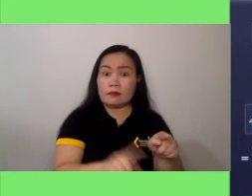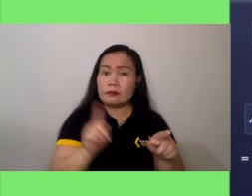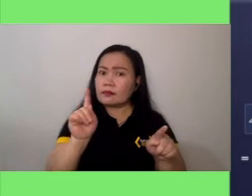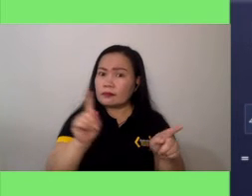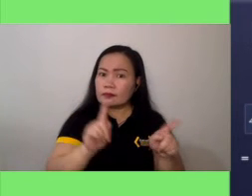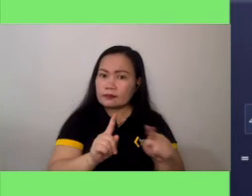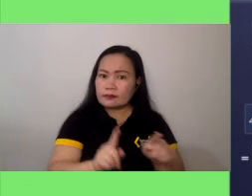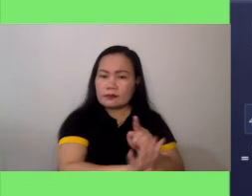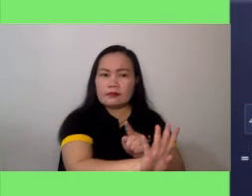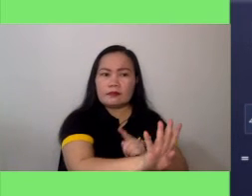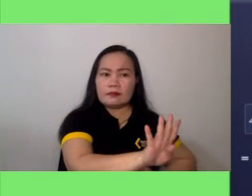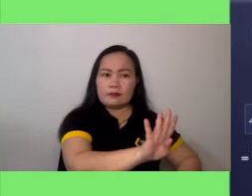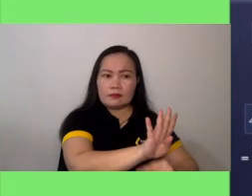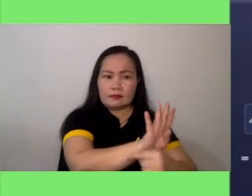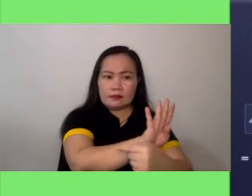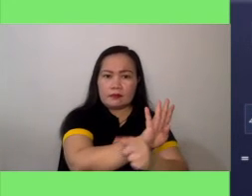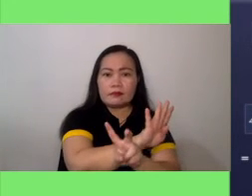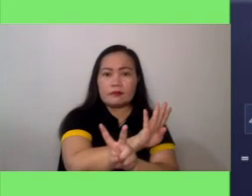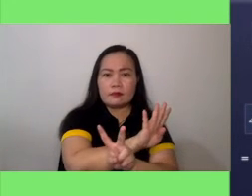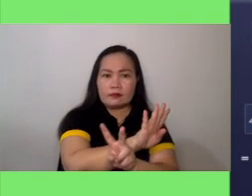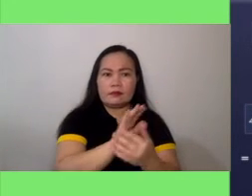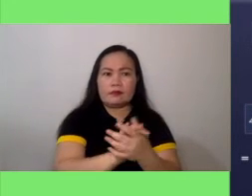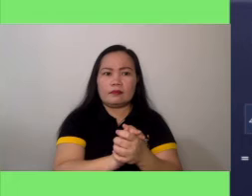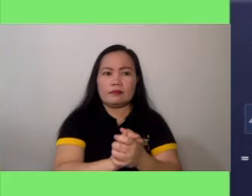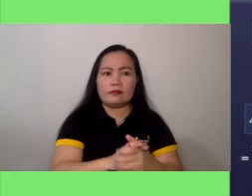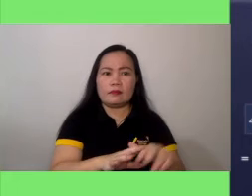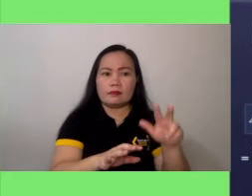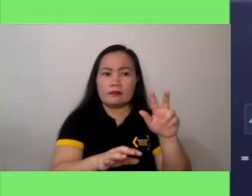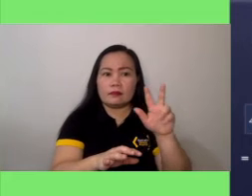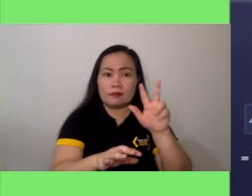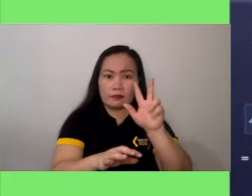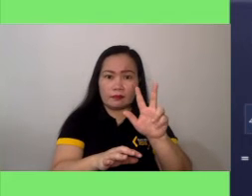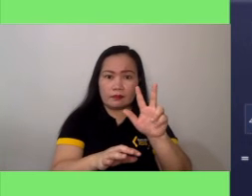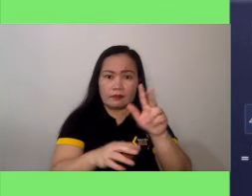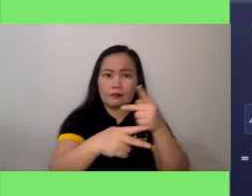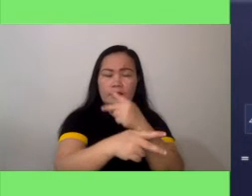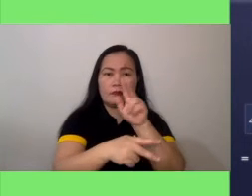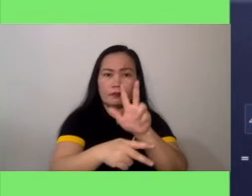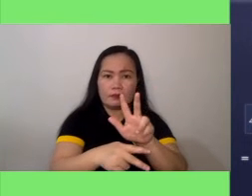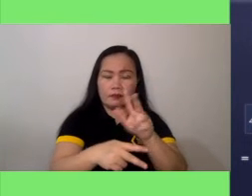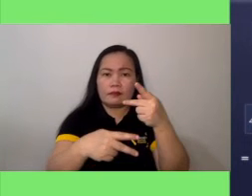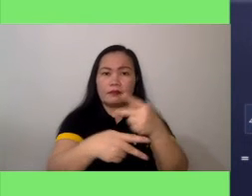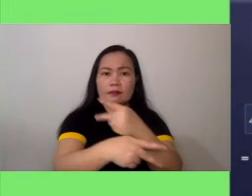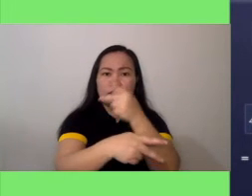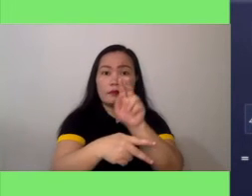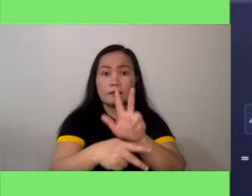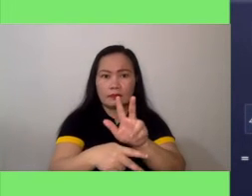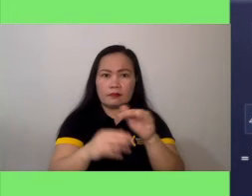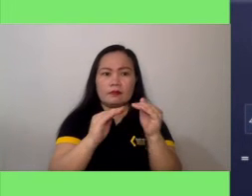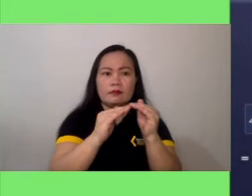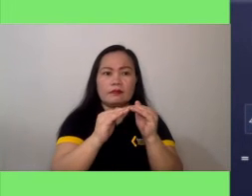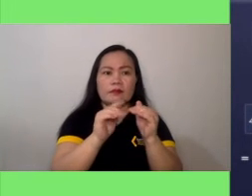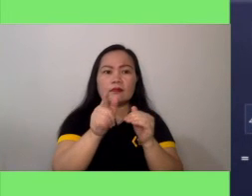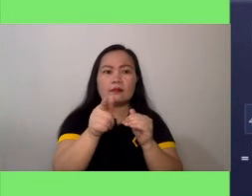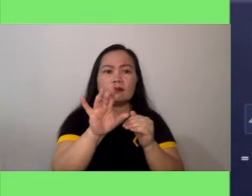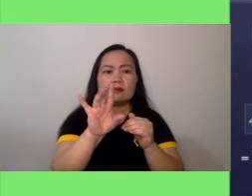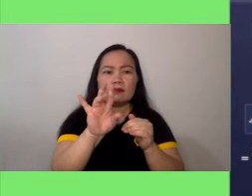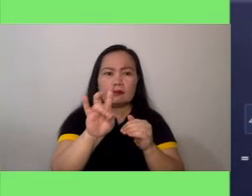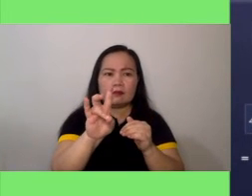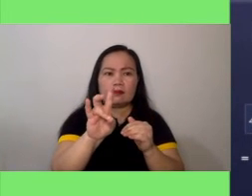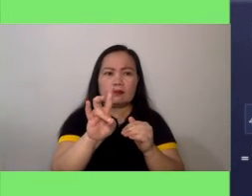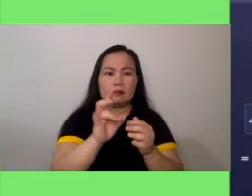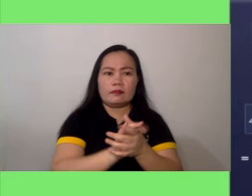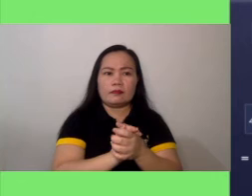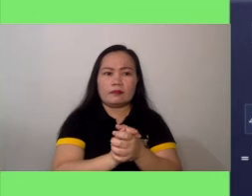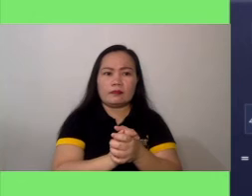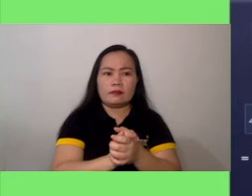4. 4 minus 2. Okay, so simplify natin. Tatlong 3. 3 times 3, 9 times